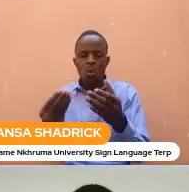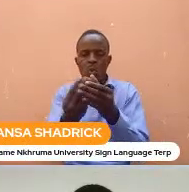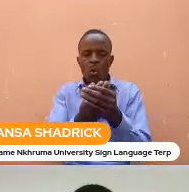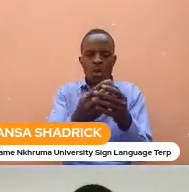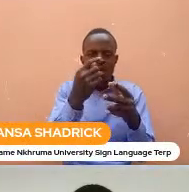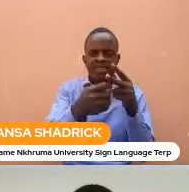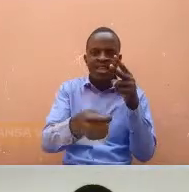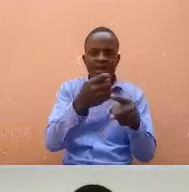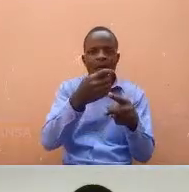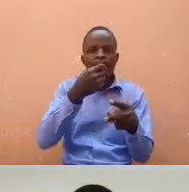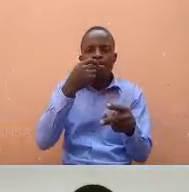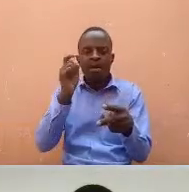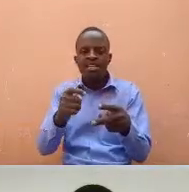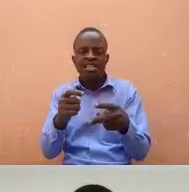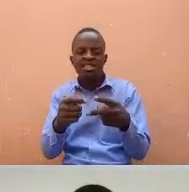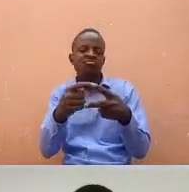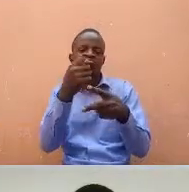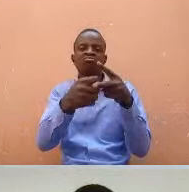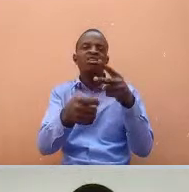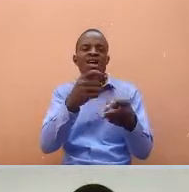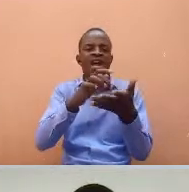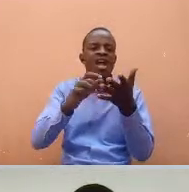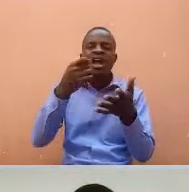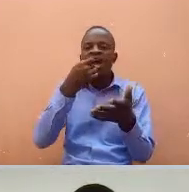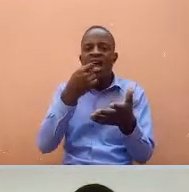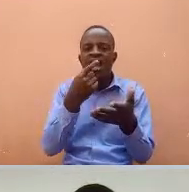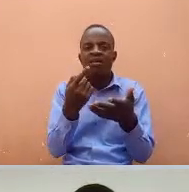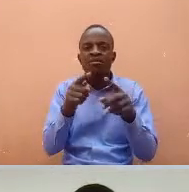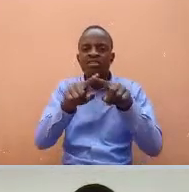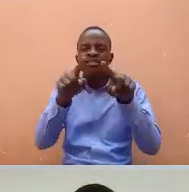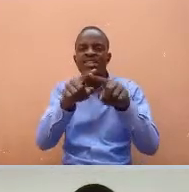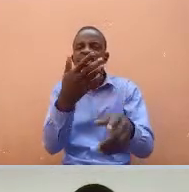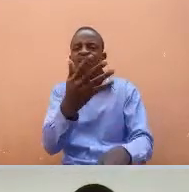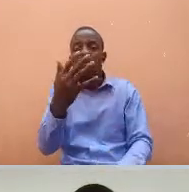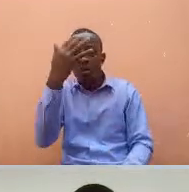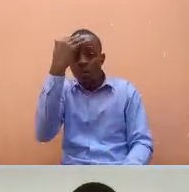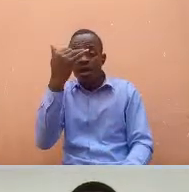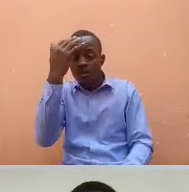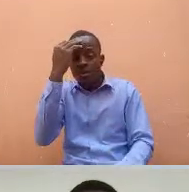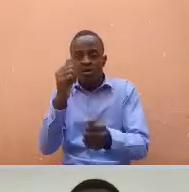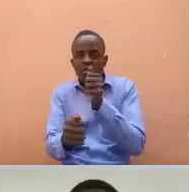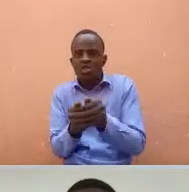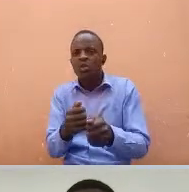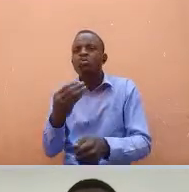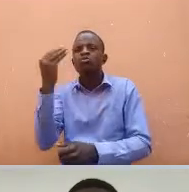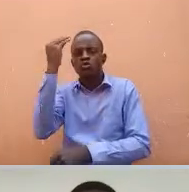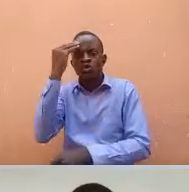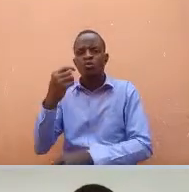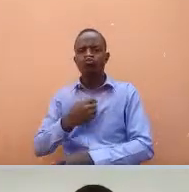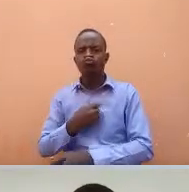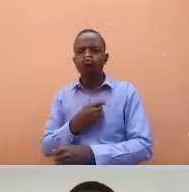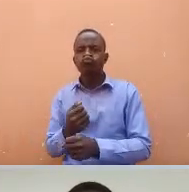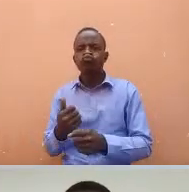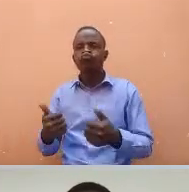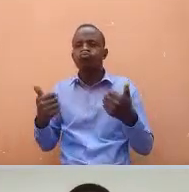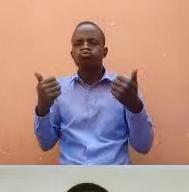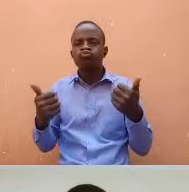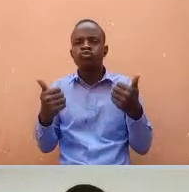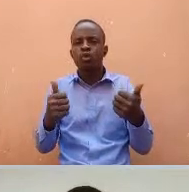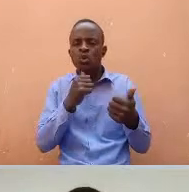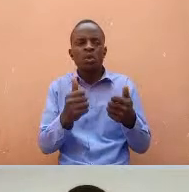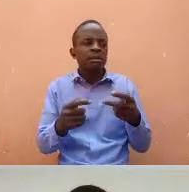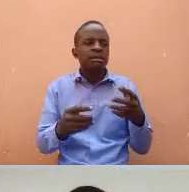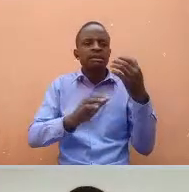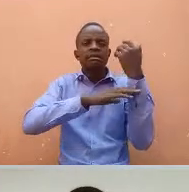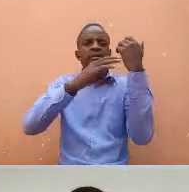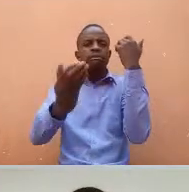discuss contraceptives. Yeah, we can move into contraceptives because then you're on the safer side. You're not going to walk into any unintended pregnancy. You're not going